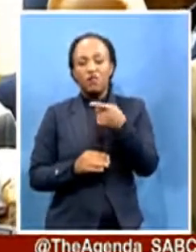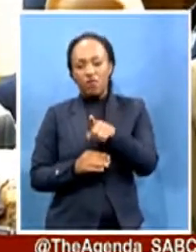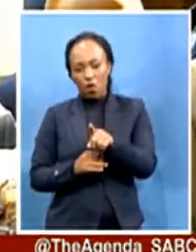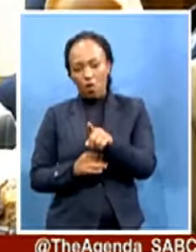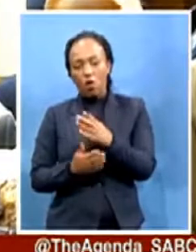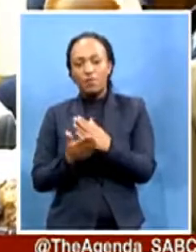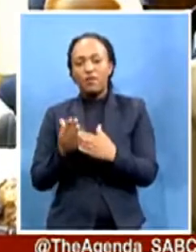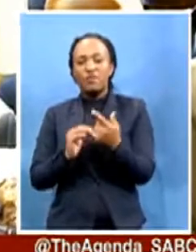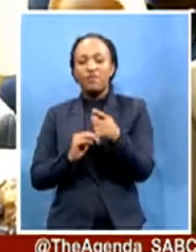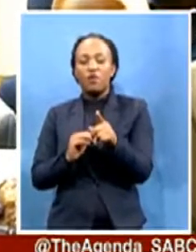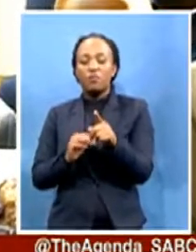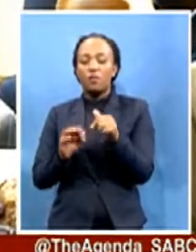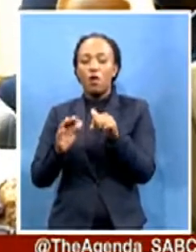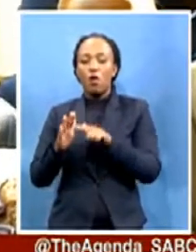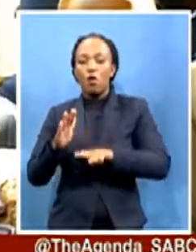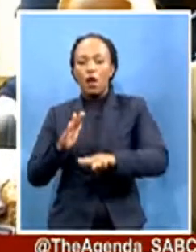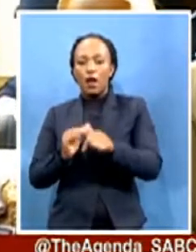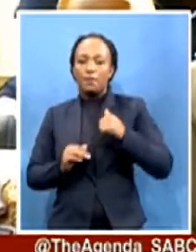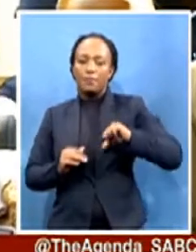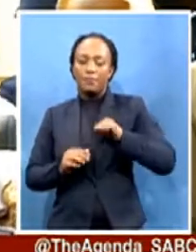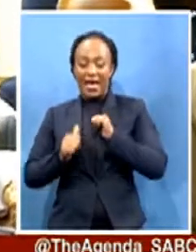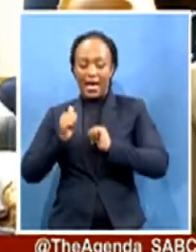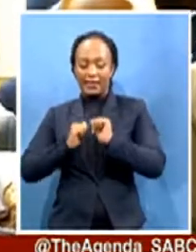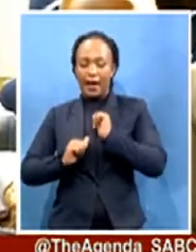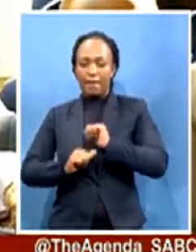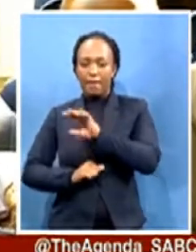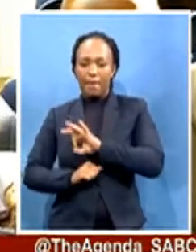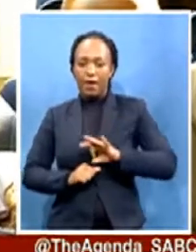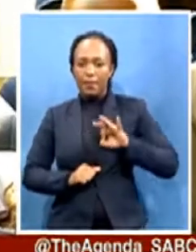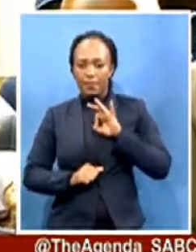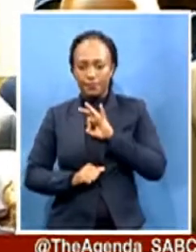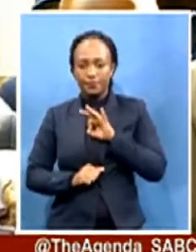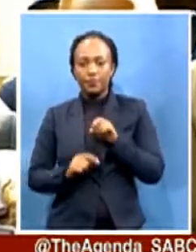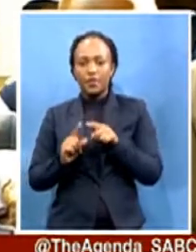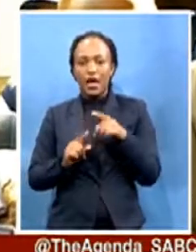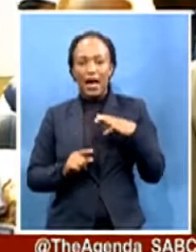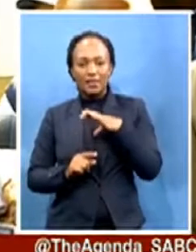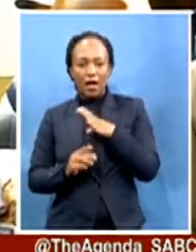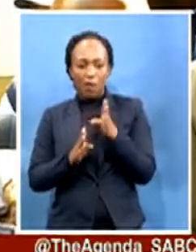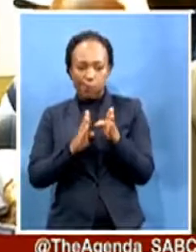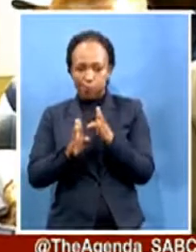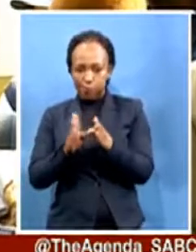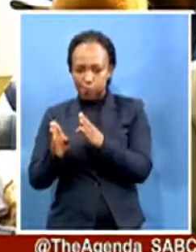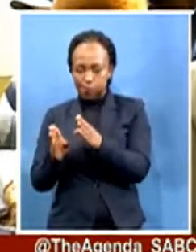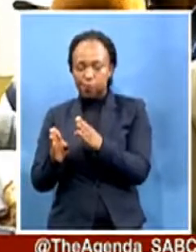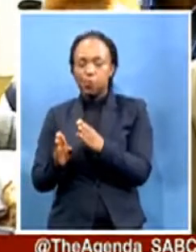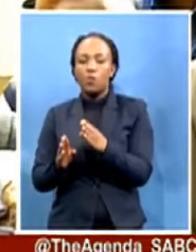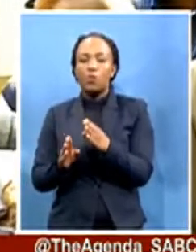acting mayor, and the councillors present, the chairperson of the